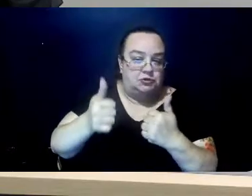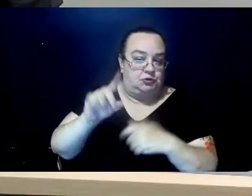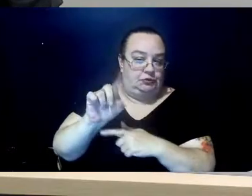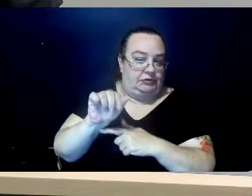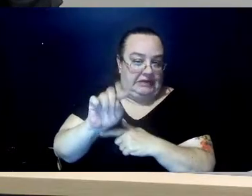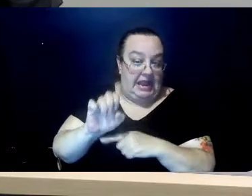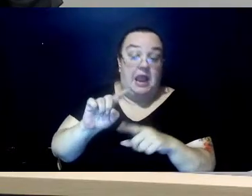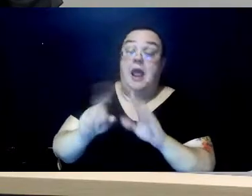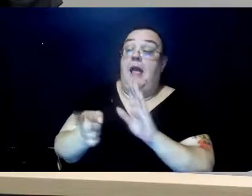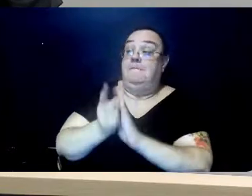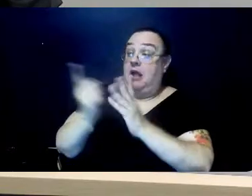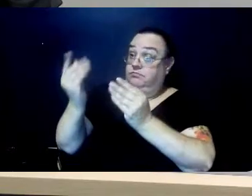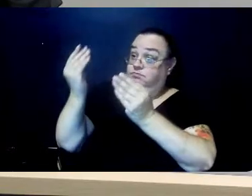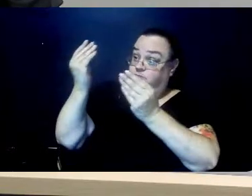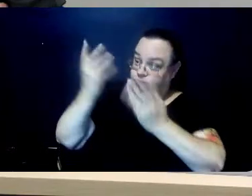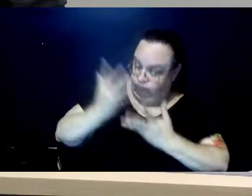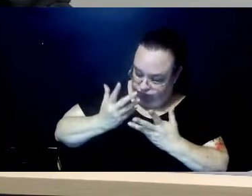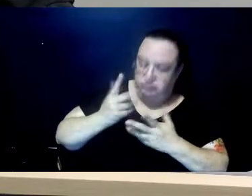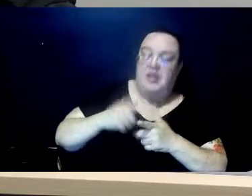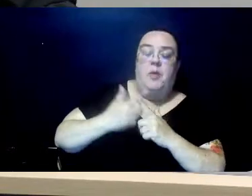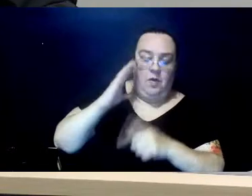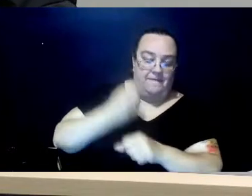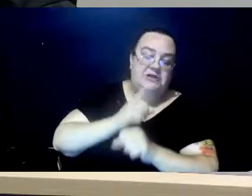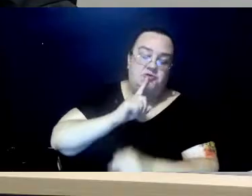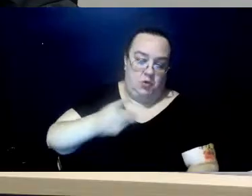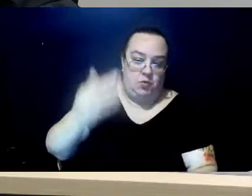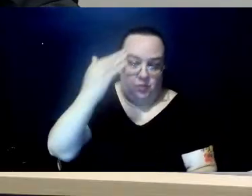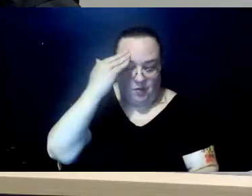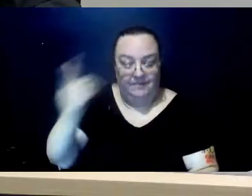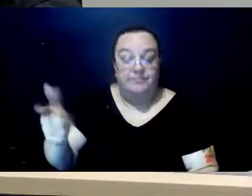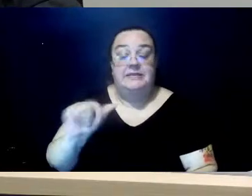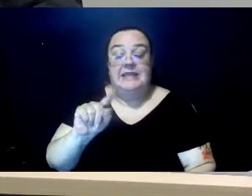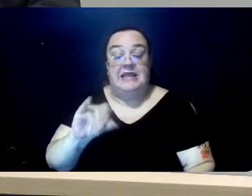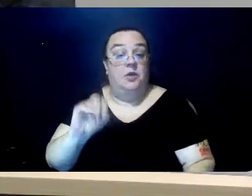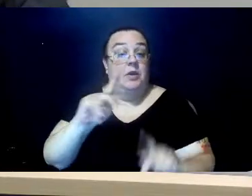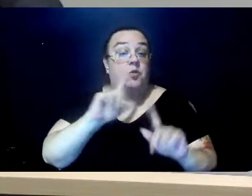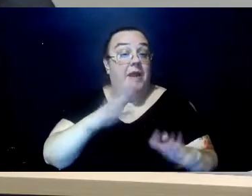as we receive it, council member, we'll make sure that you're aware. Great, thank you.